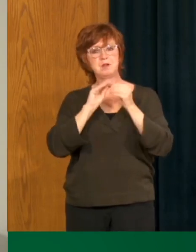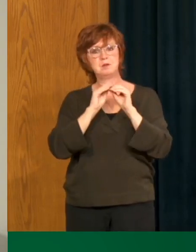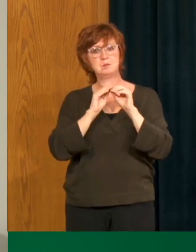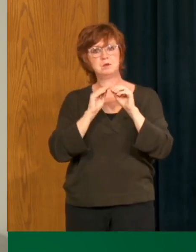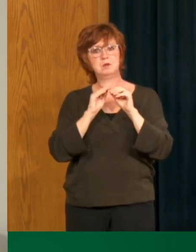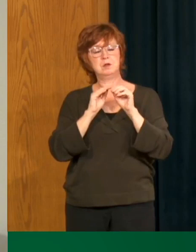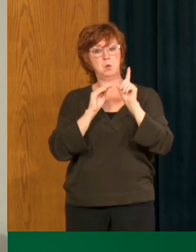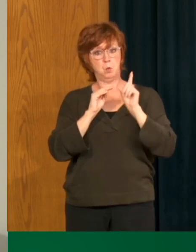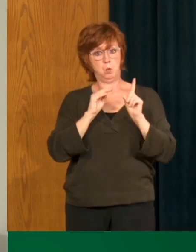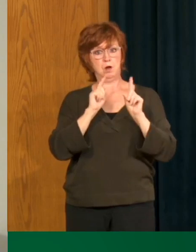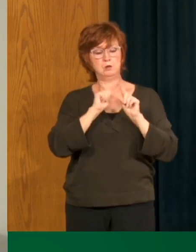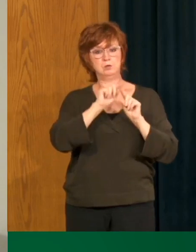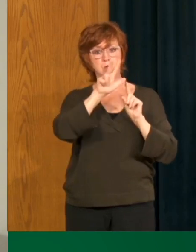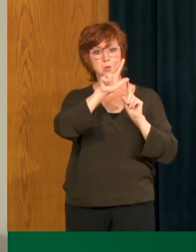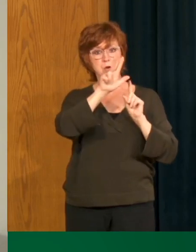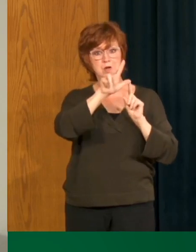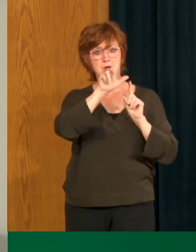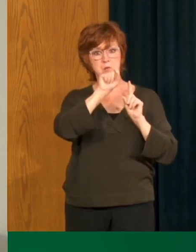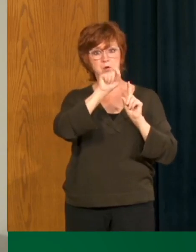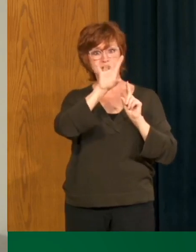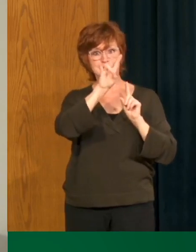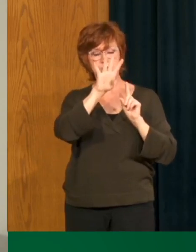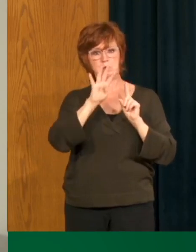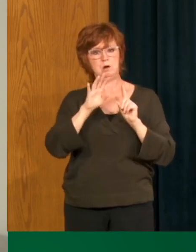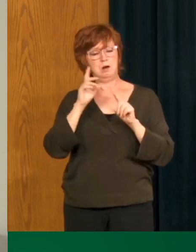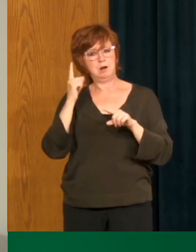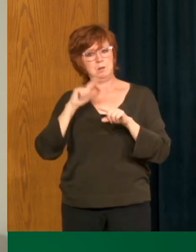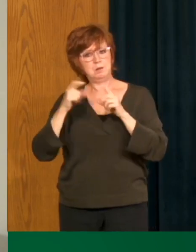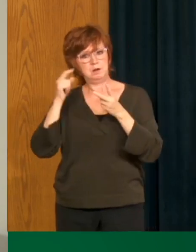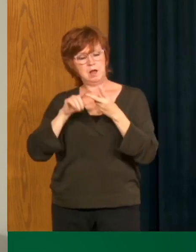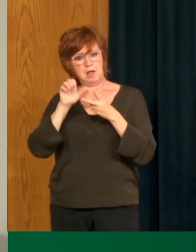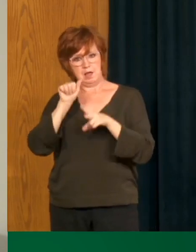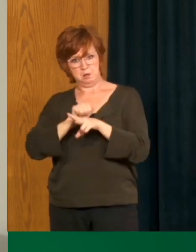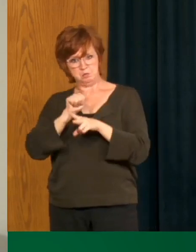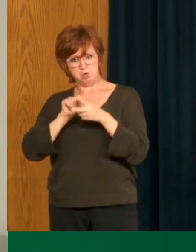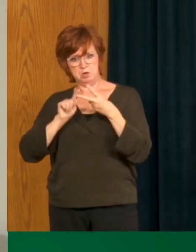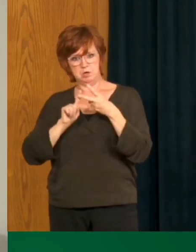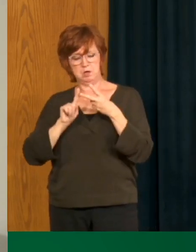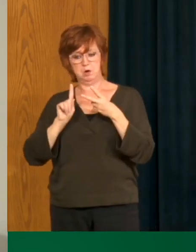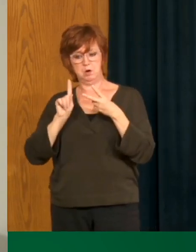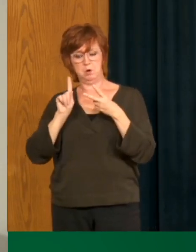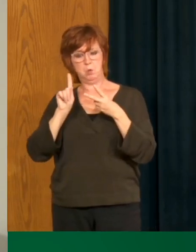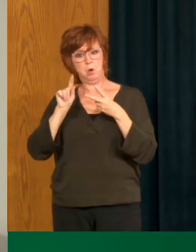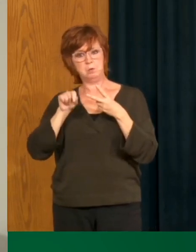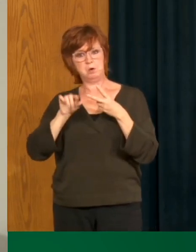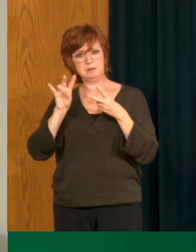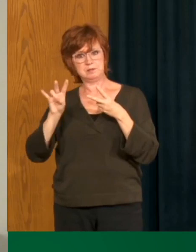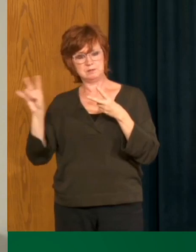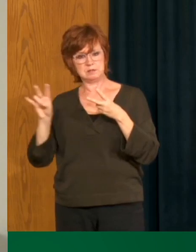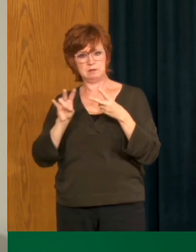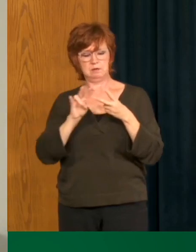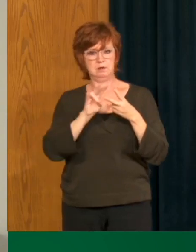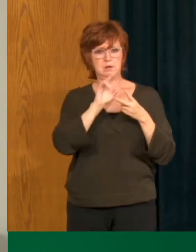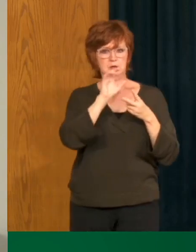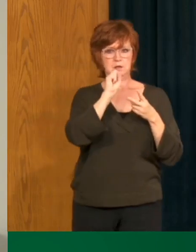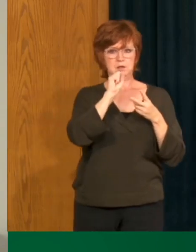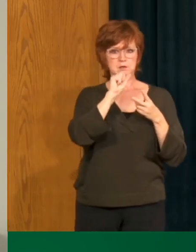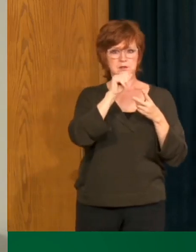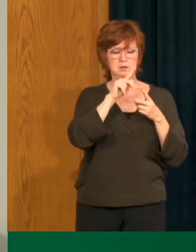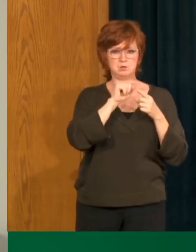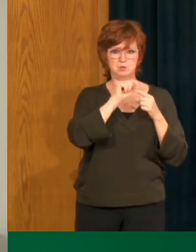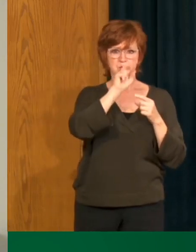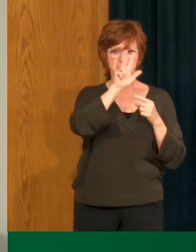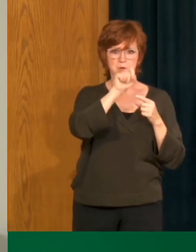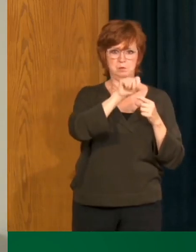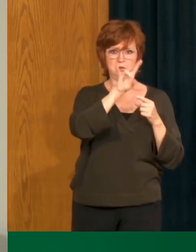1.77, and that Saskatchewan now has the most alarming numbers in the country.